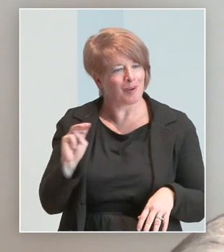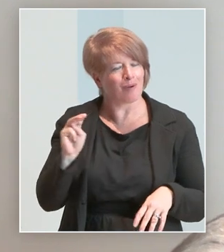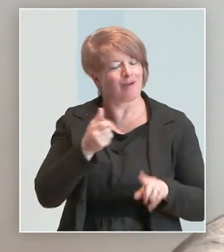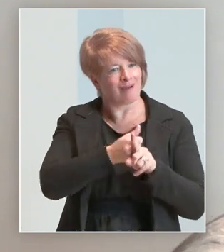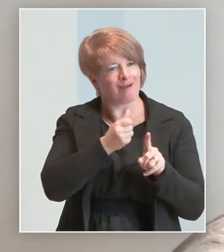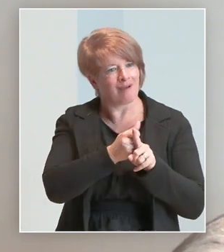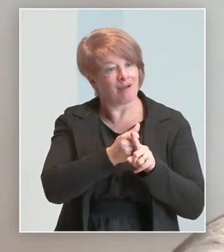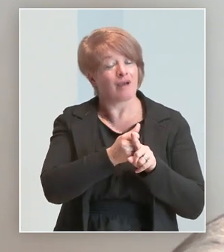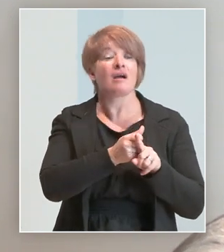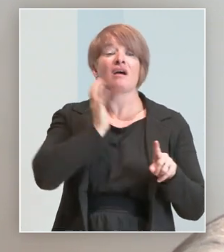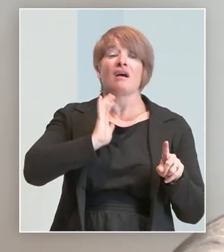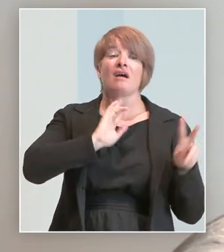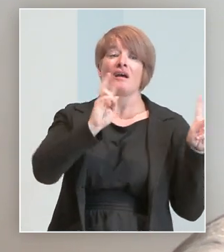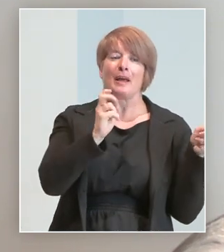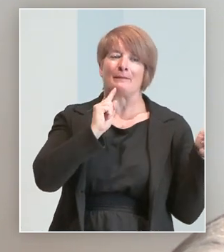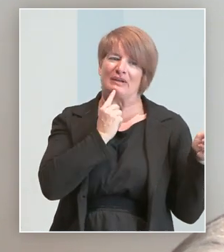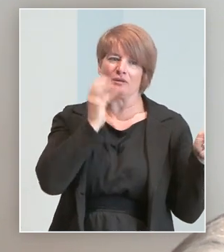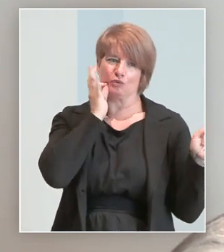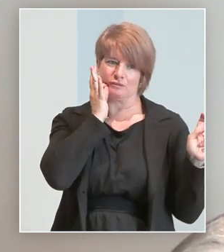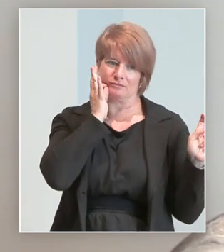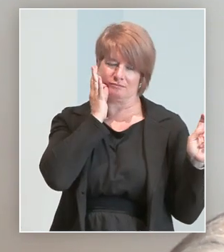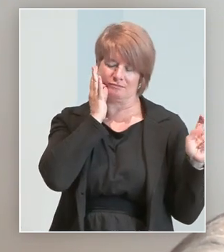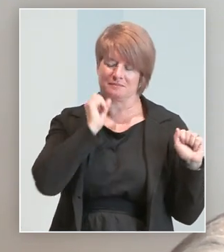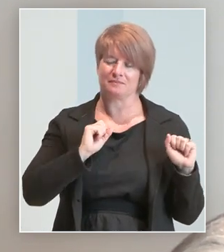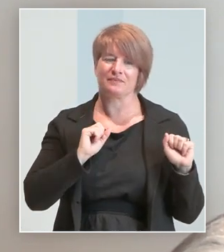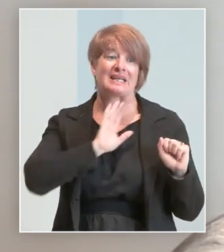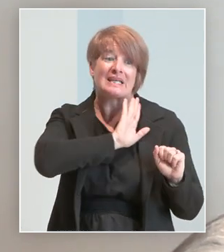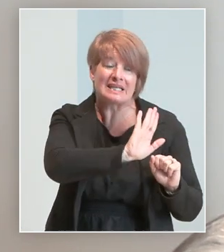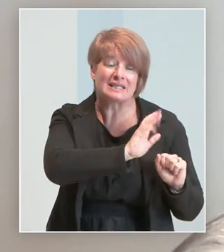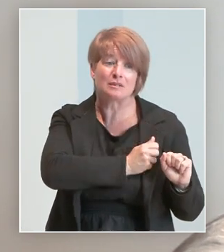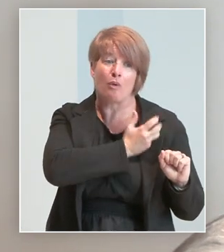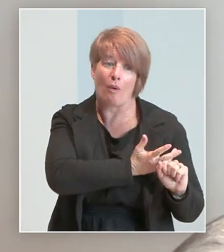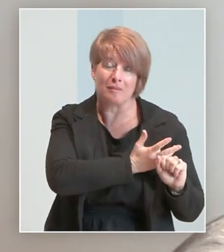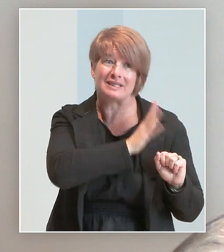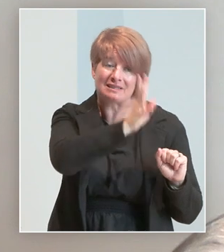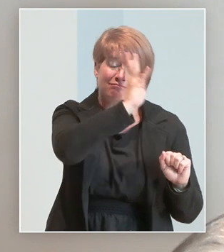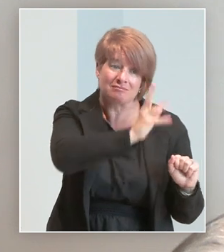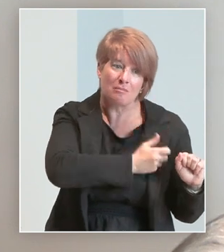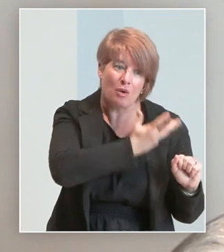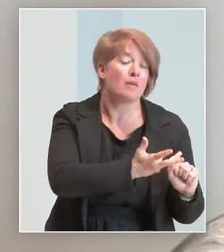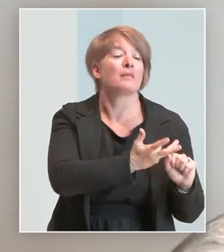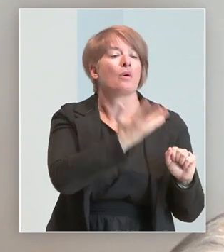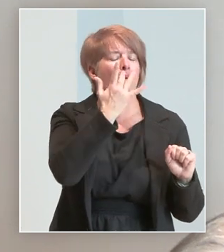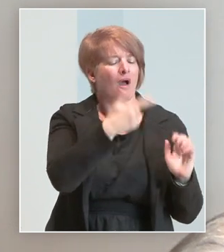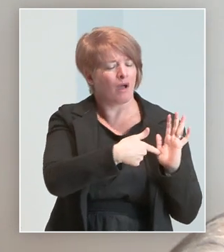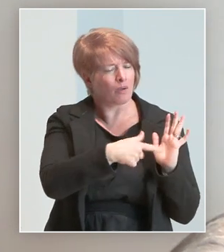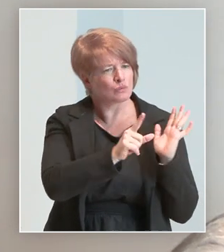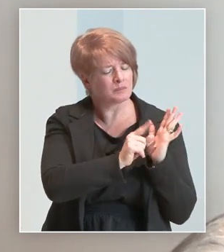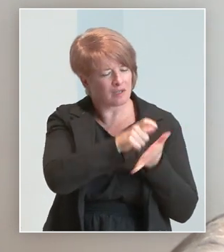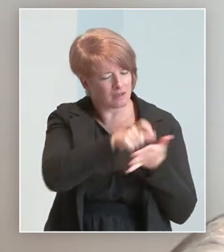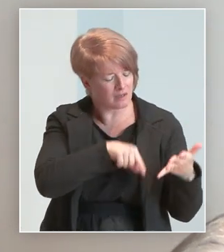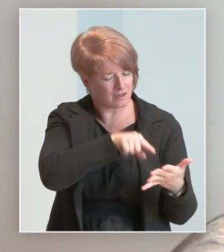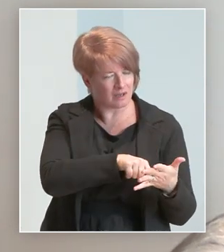Maripol originally titled Bitter Fruit. An original poem penned by Maripol after seeing a newspaper article that also